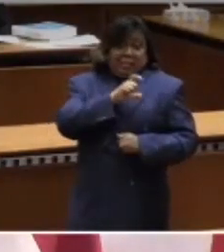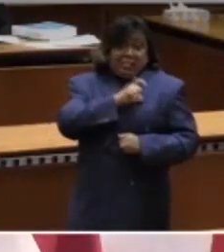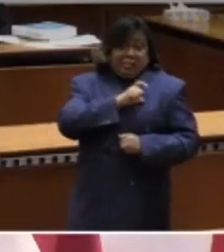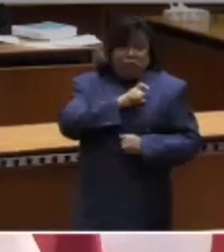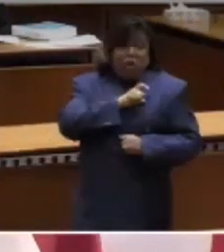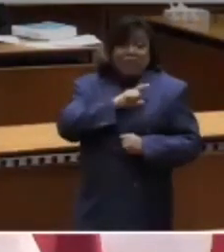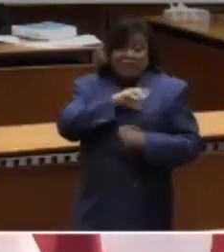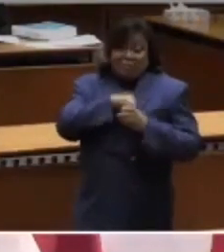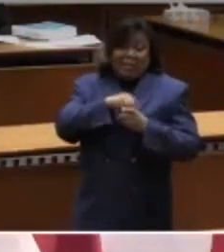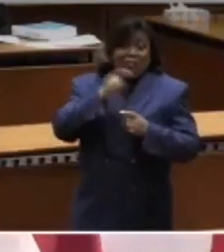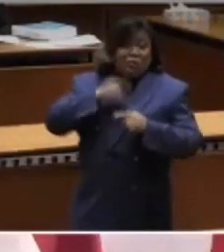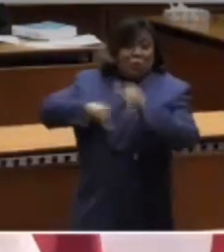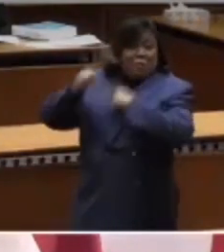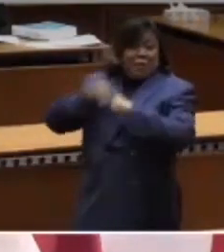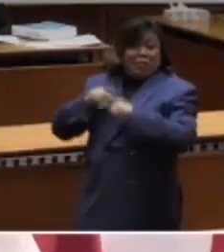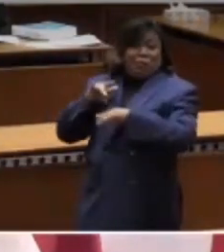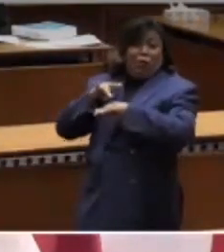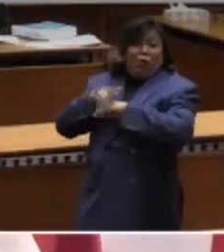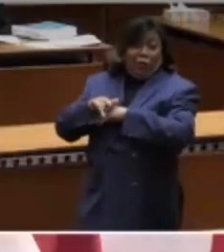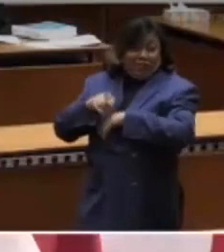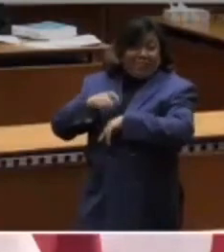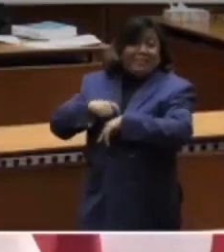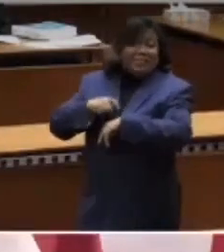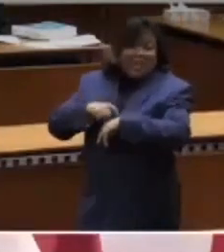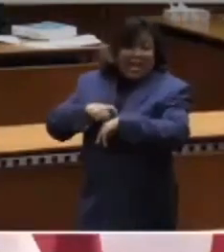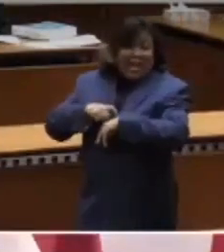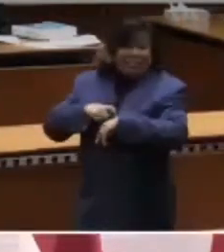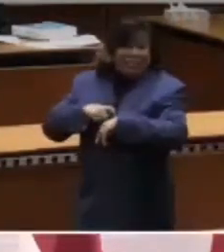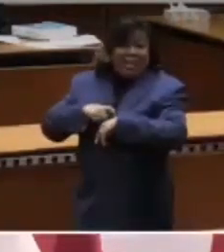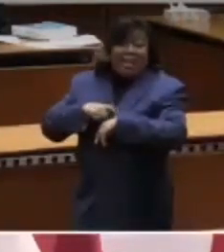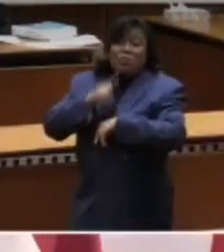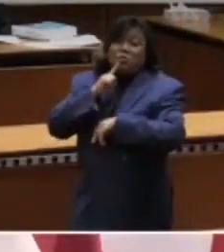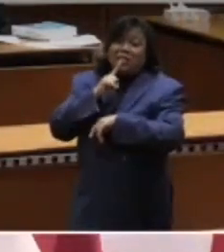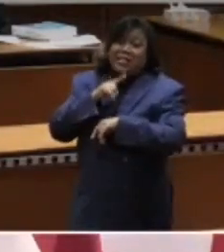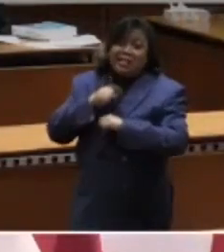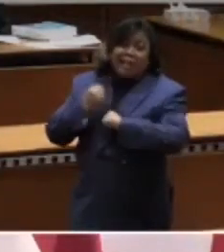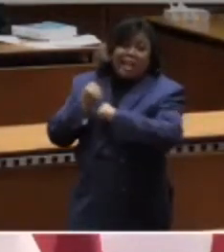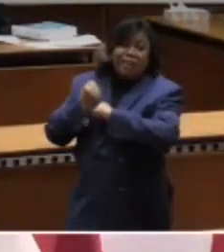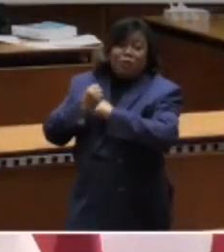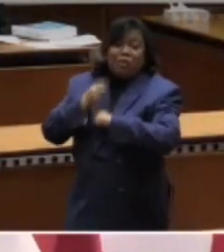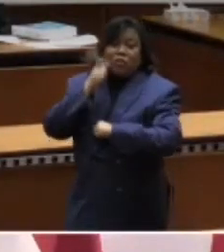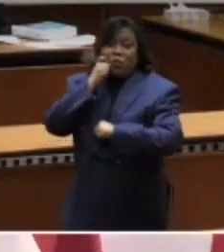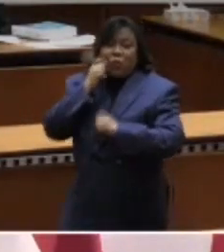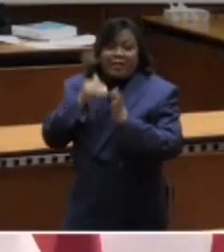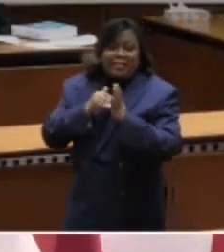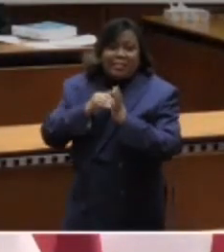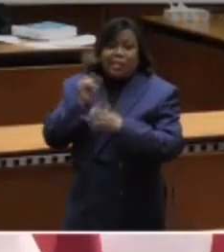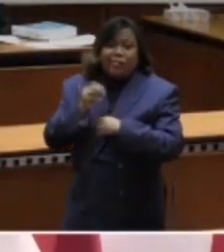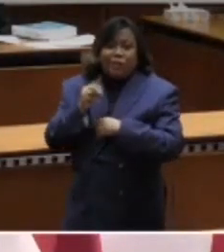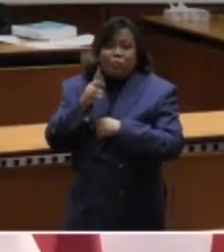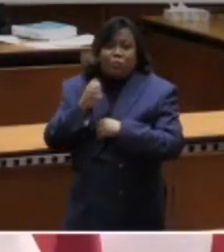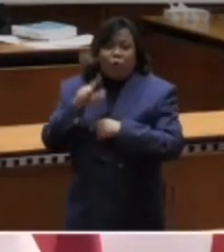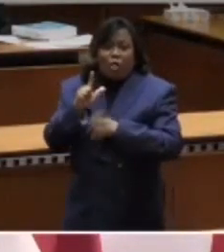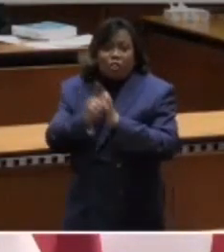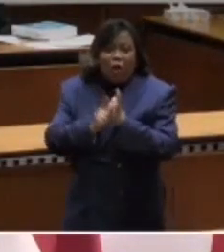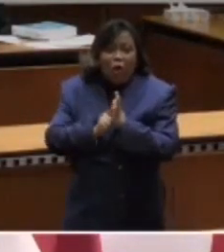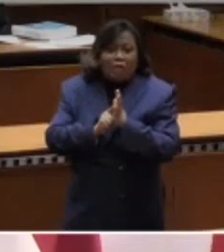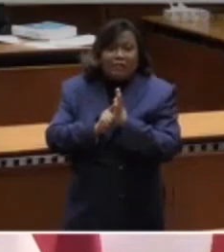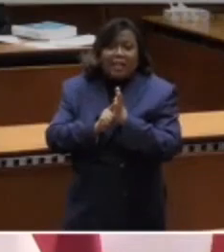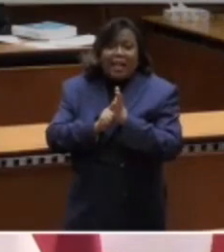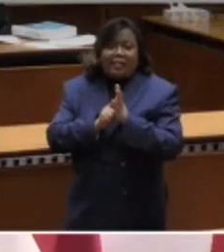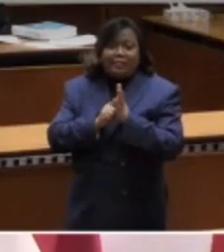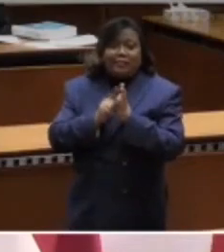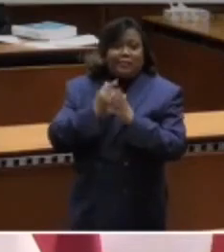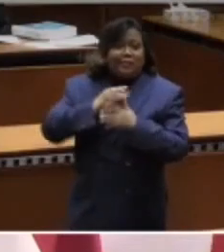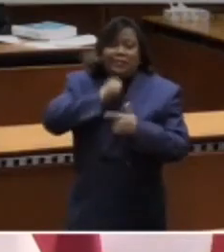departments have played dating back to our earliest times in brutally enforcing racist Jim Crow laws and